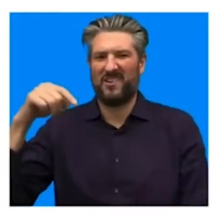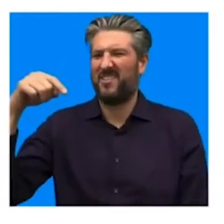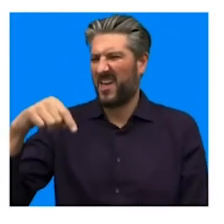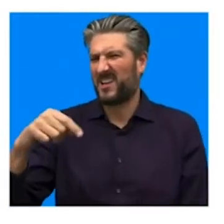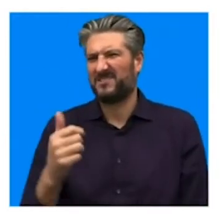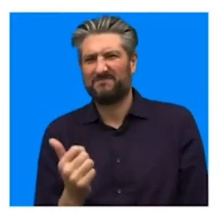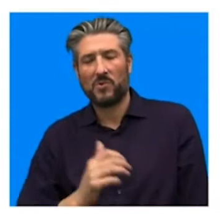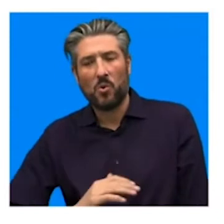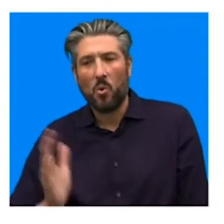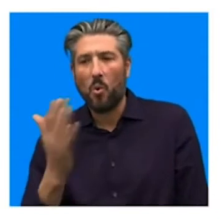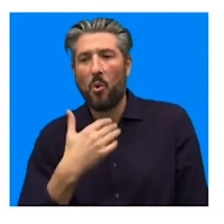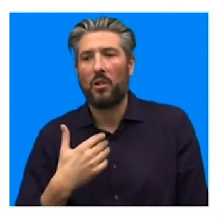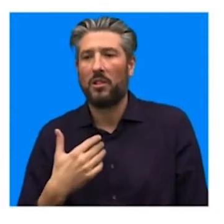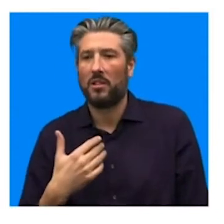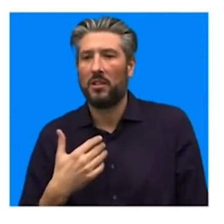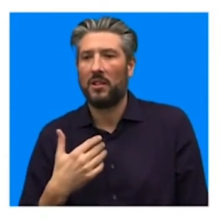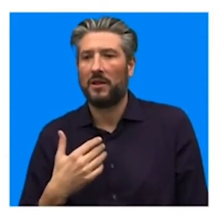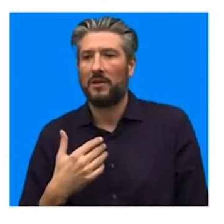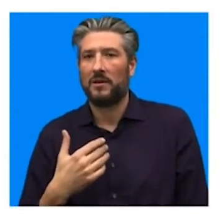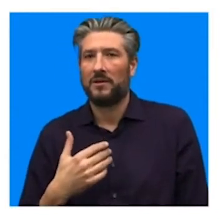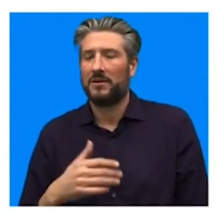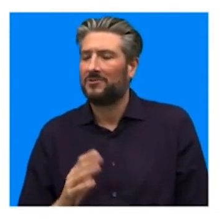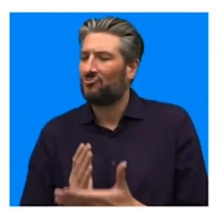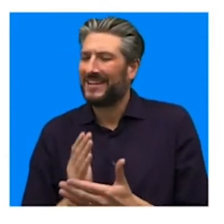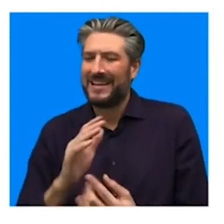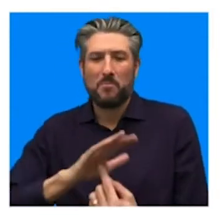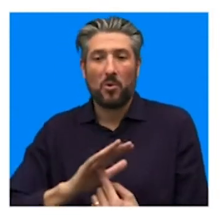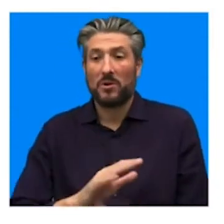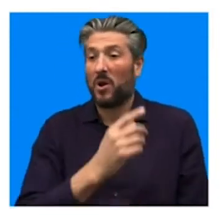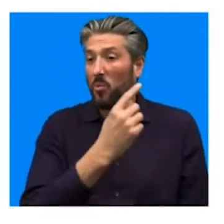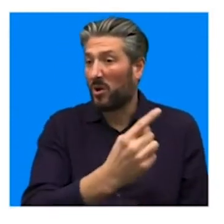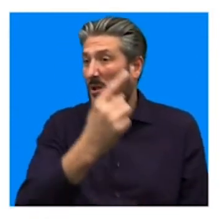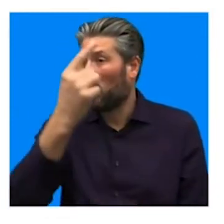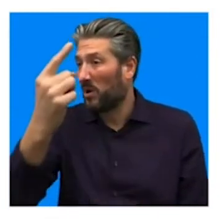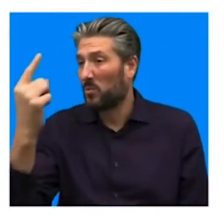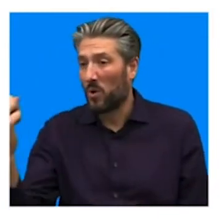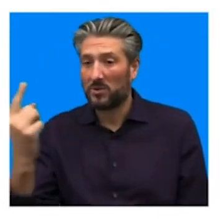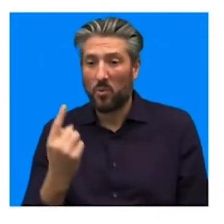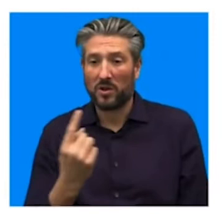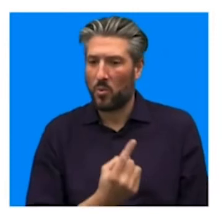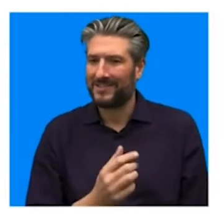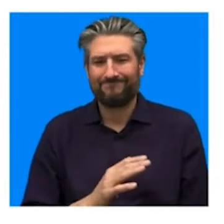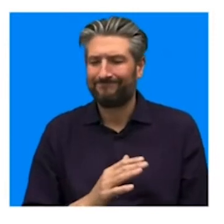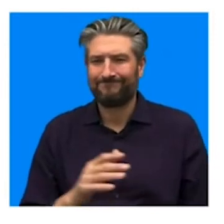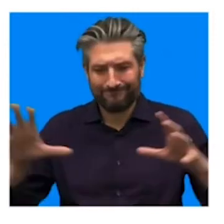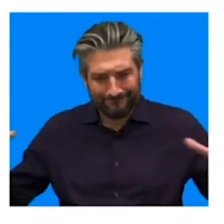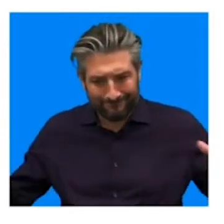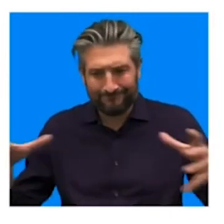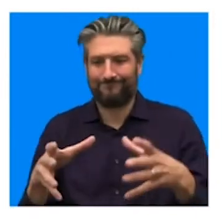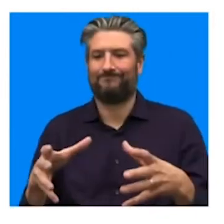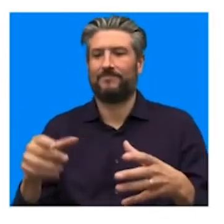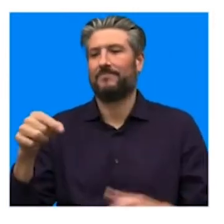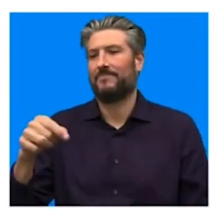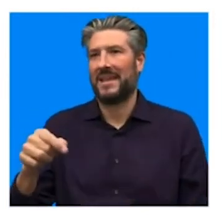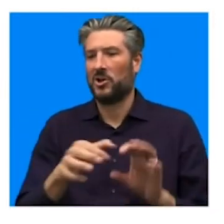not about each one of us. It's about all of us making a lot of changes that all together are